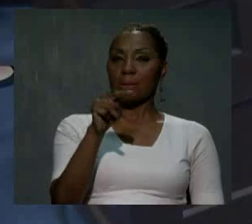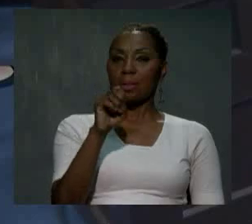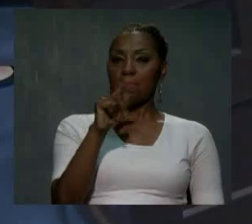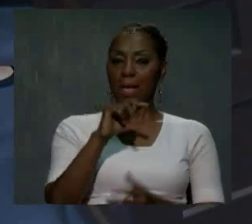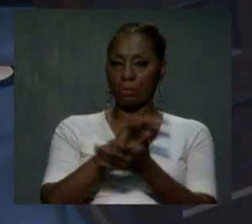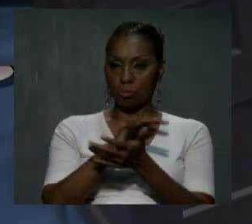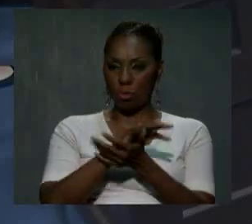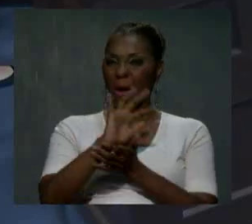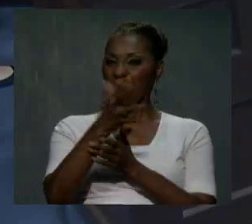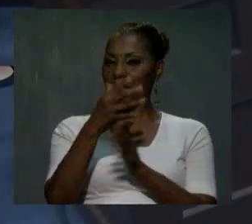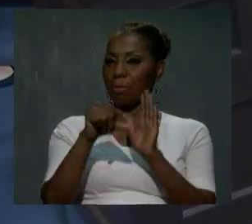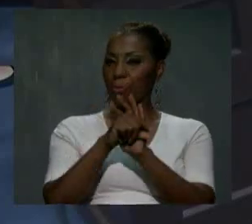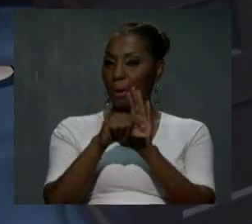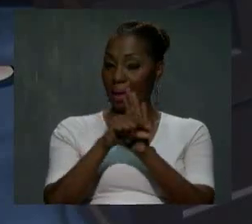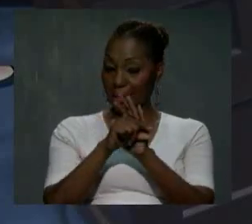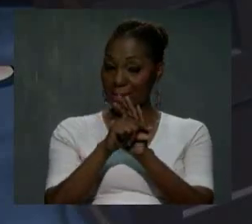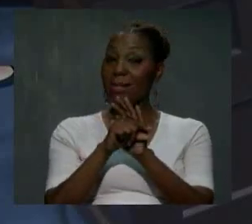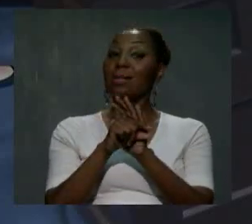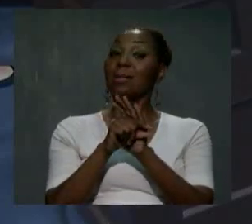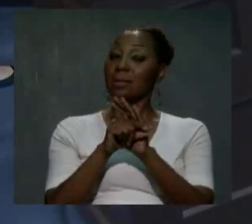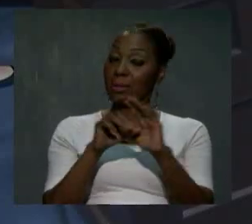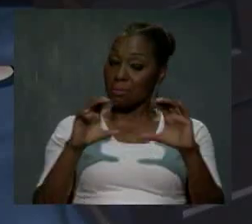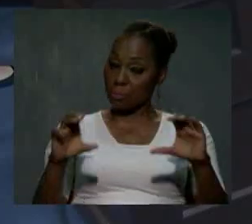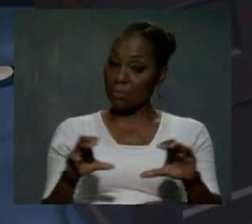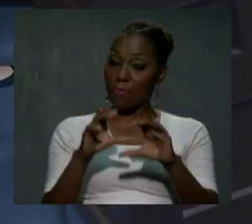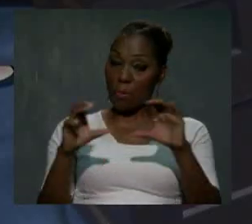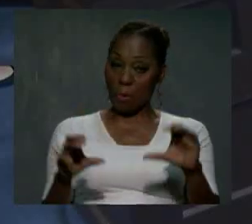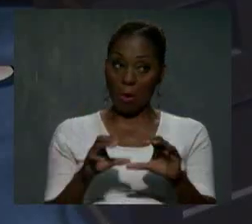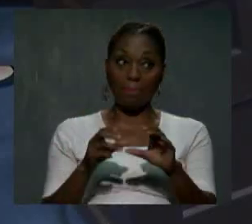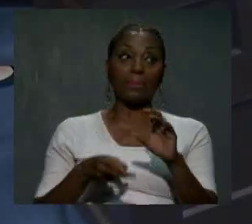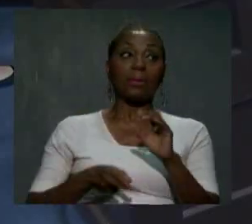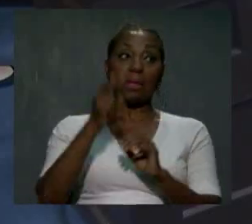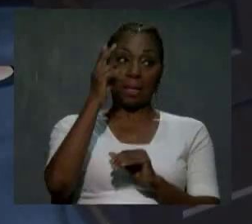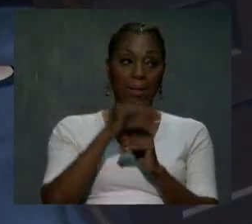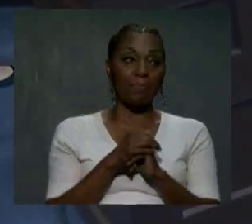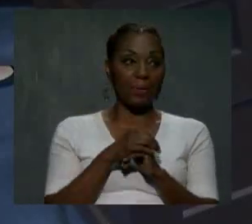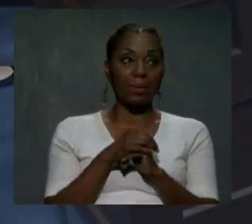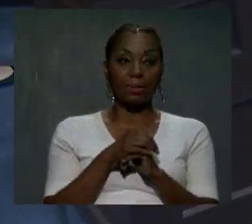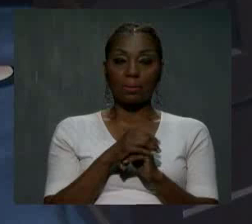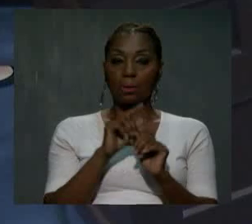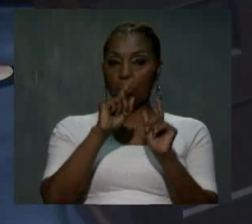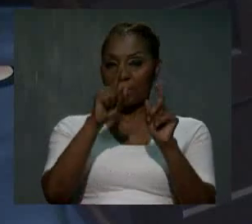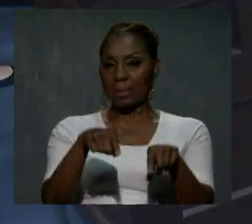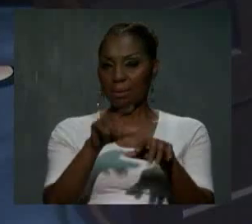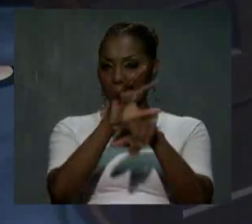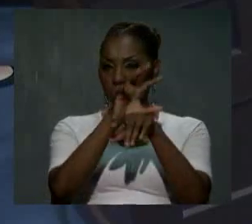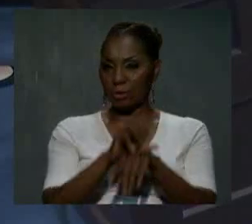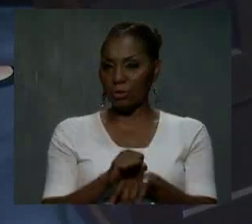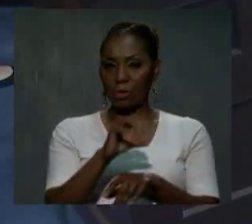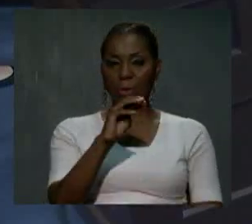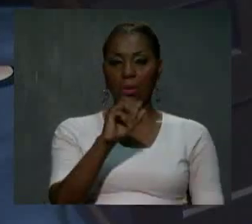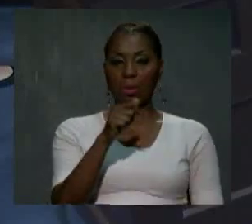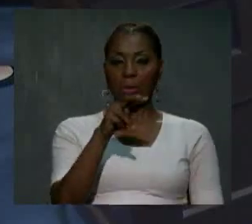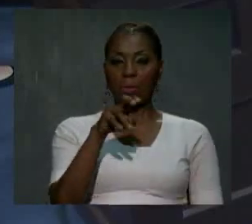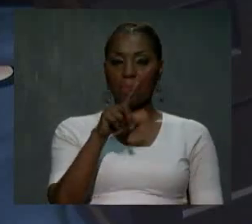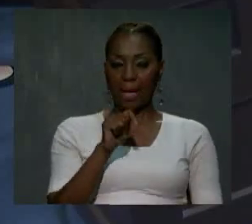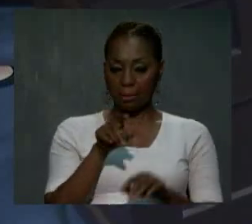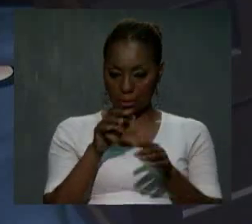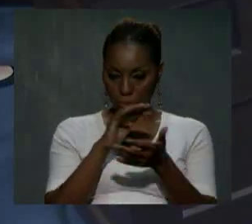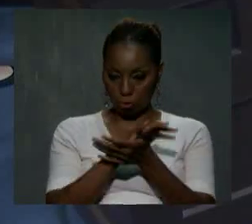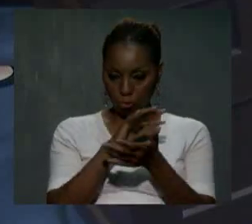Malcolm is a fifth grader and is one of the highest performing student athletes attending Williams Traditional Magnet. During our fall and spring fitness gram assessments,